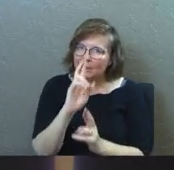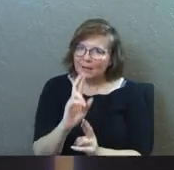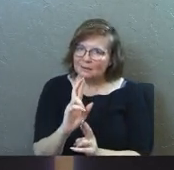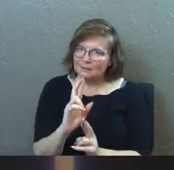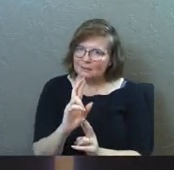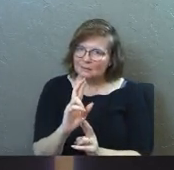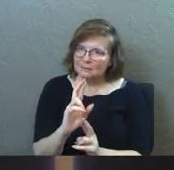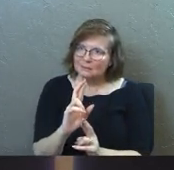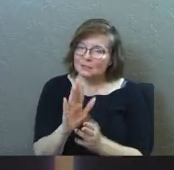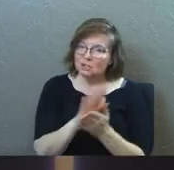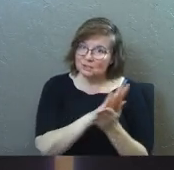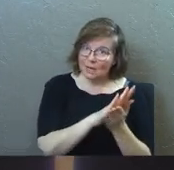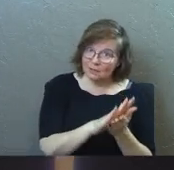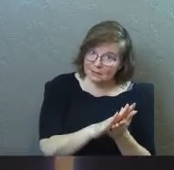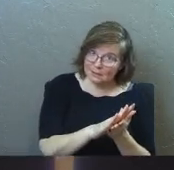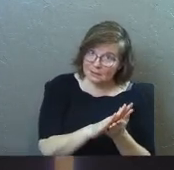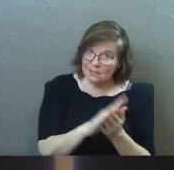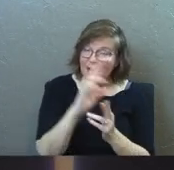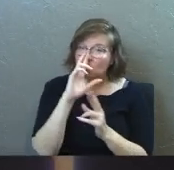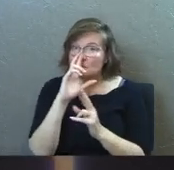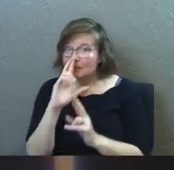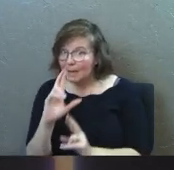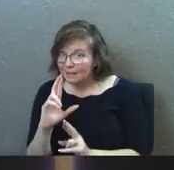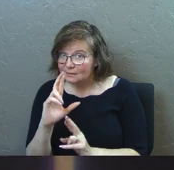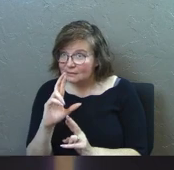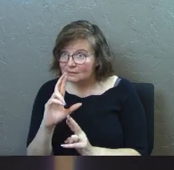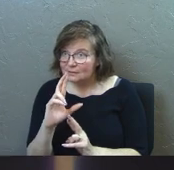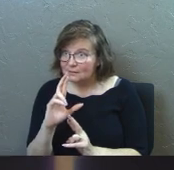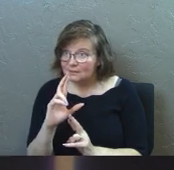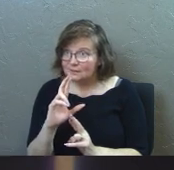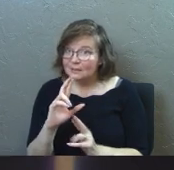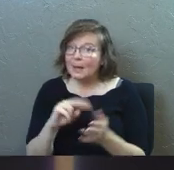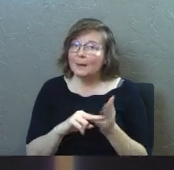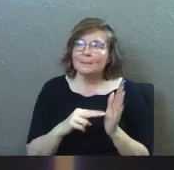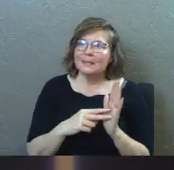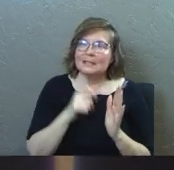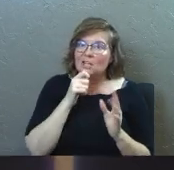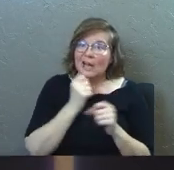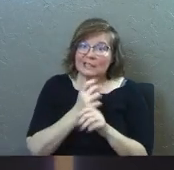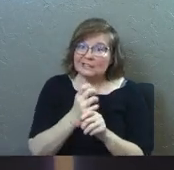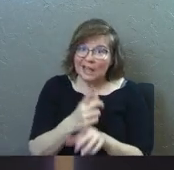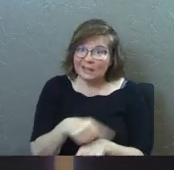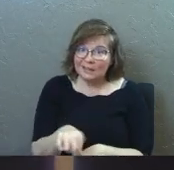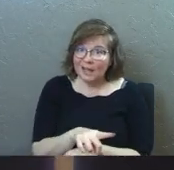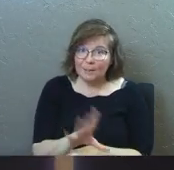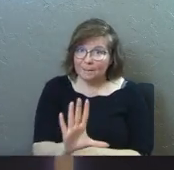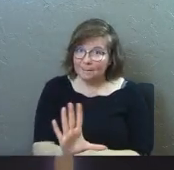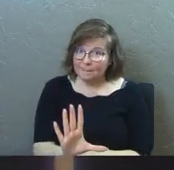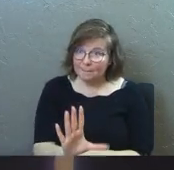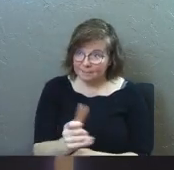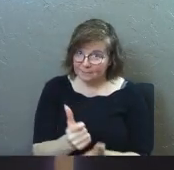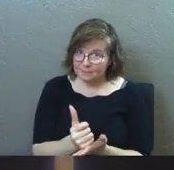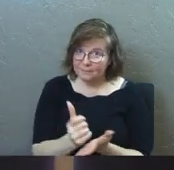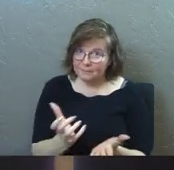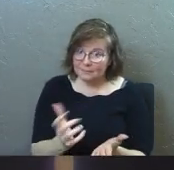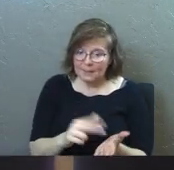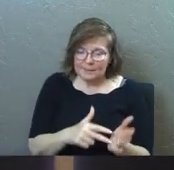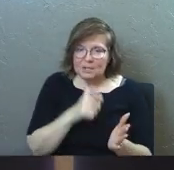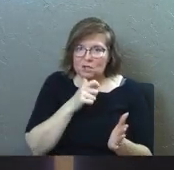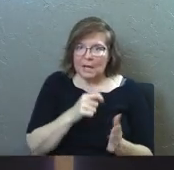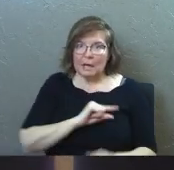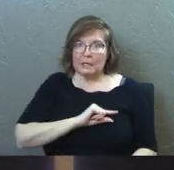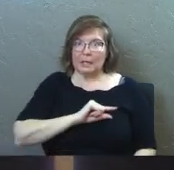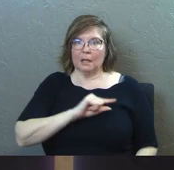respect. Gentleness and respect. That means you're not yelling at them, amen? That means